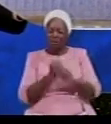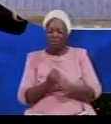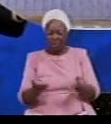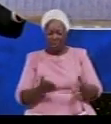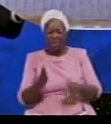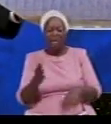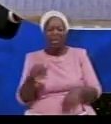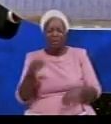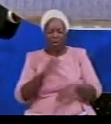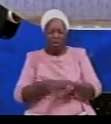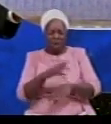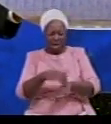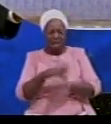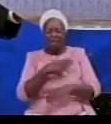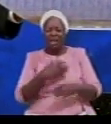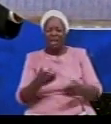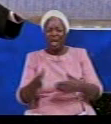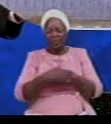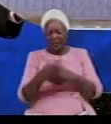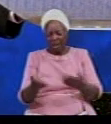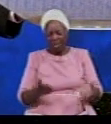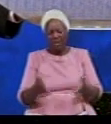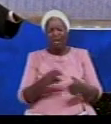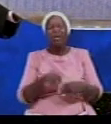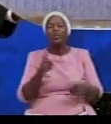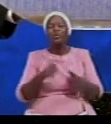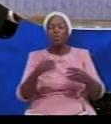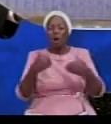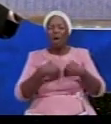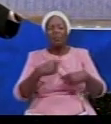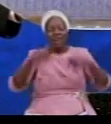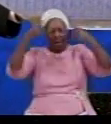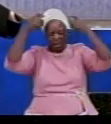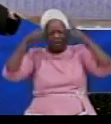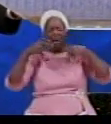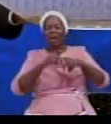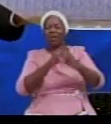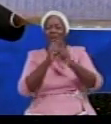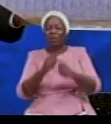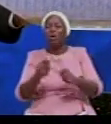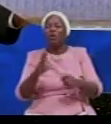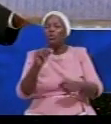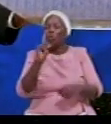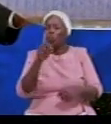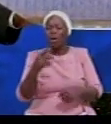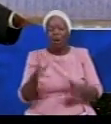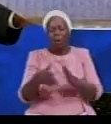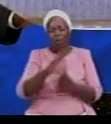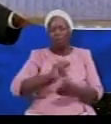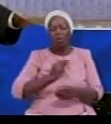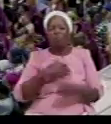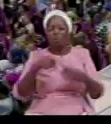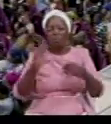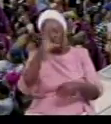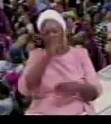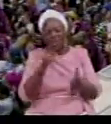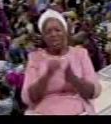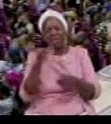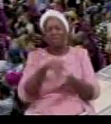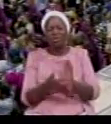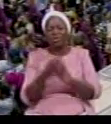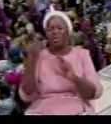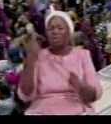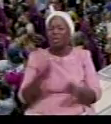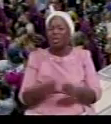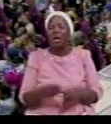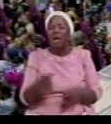hereafter, to have the crown and the reward. None of us will miss any of that, in Jesus' name.